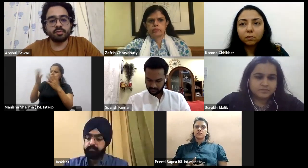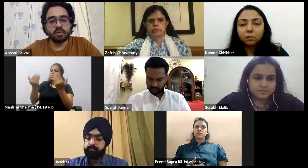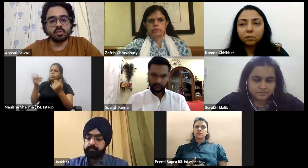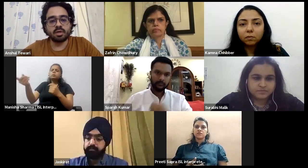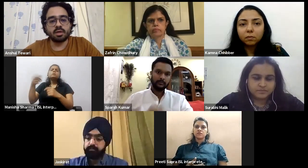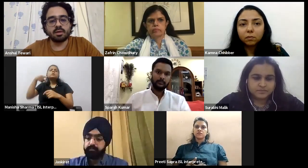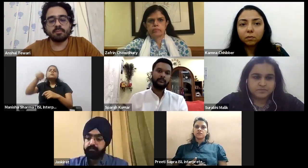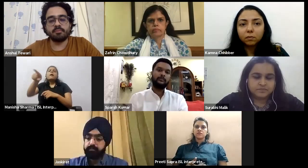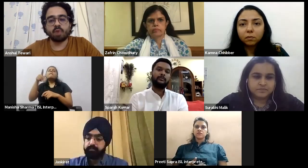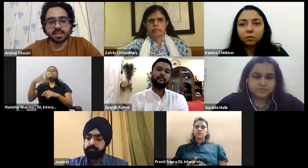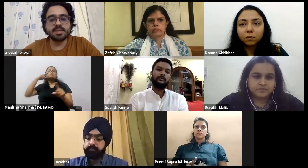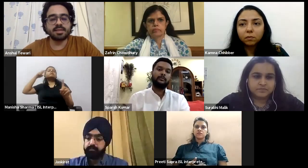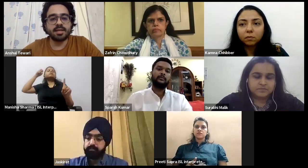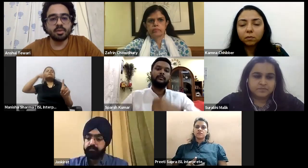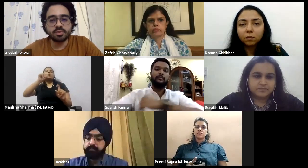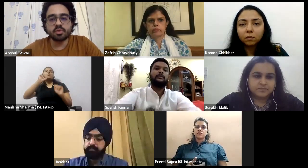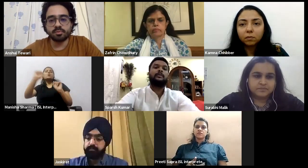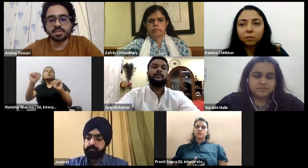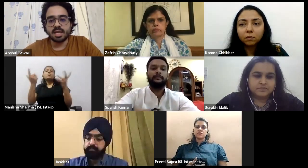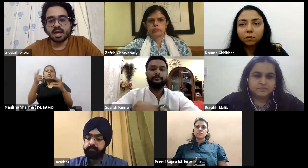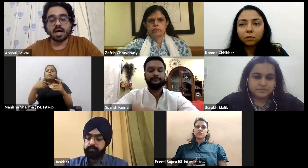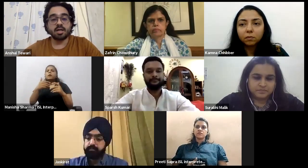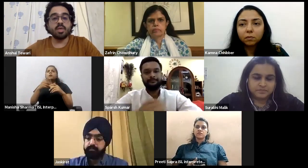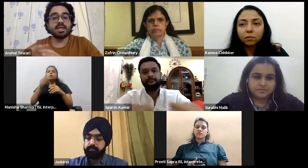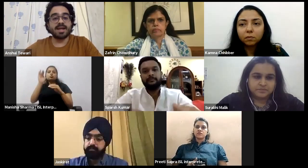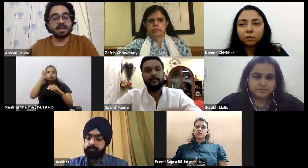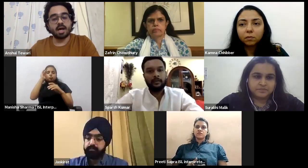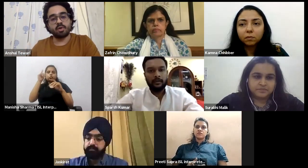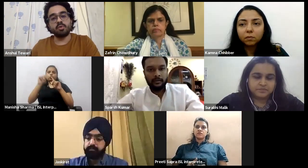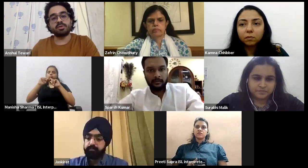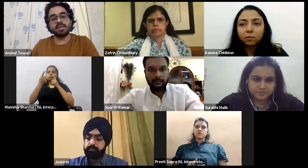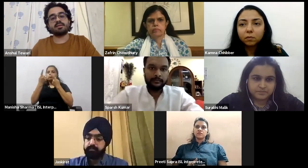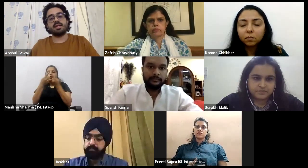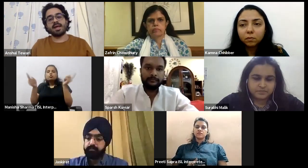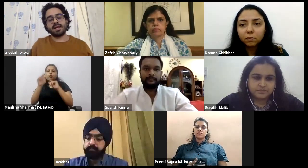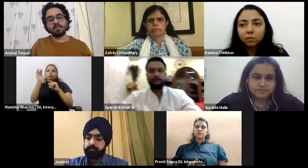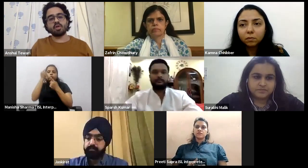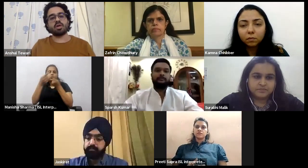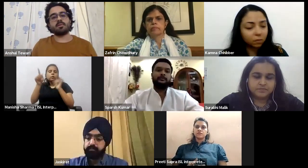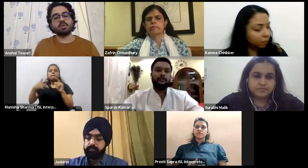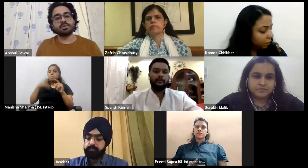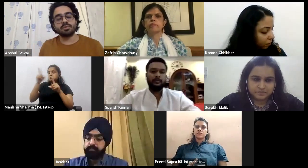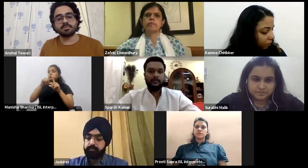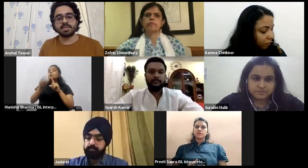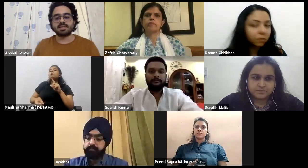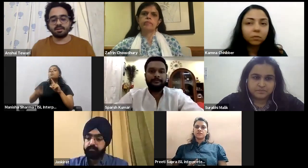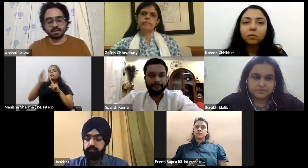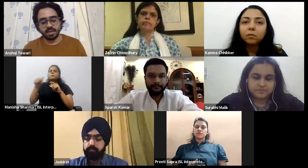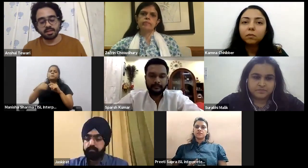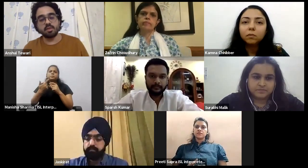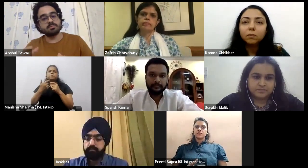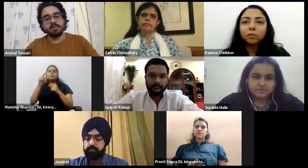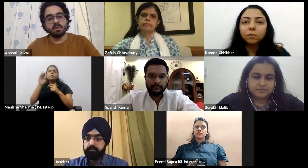point of view, what is it that newsrooms are doing right now? Do you think, and I'm not talking about newsrooms that